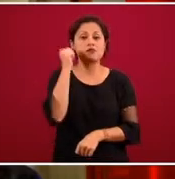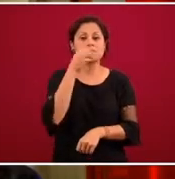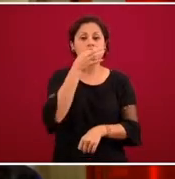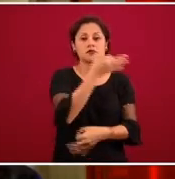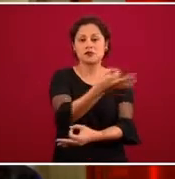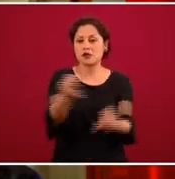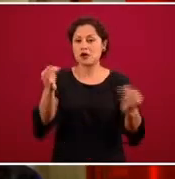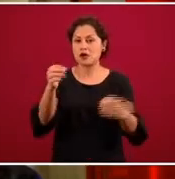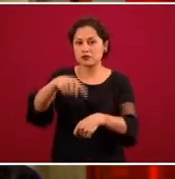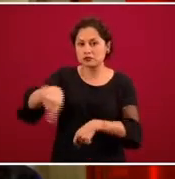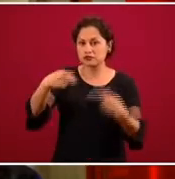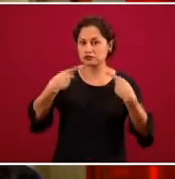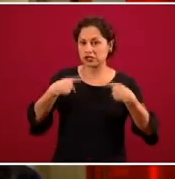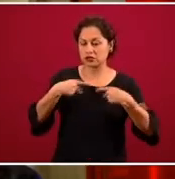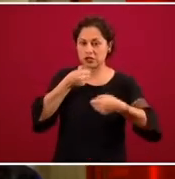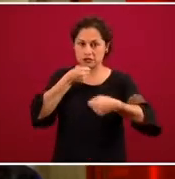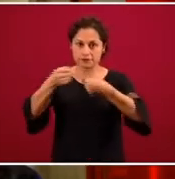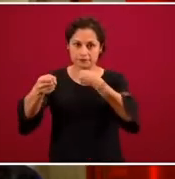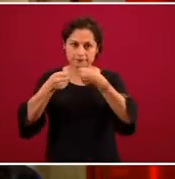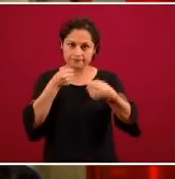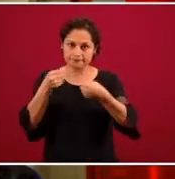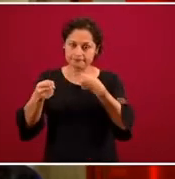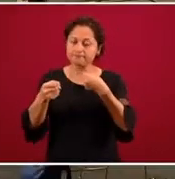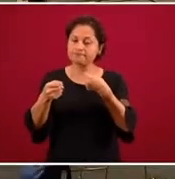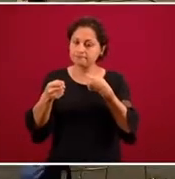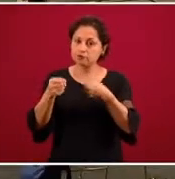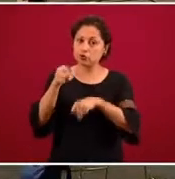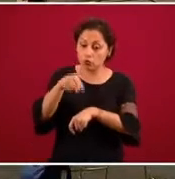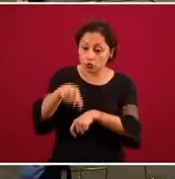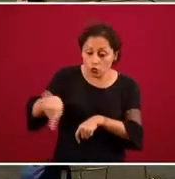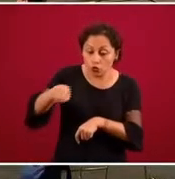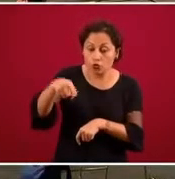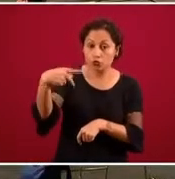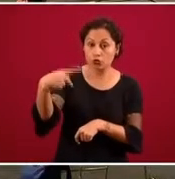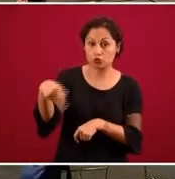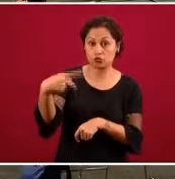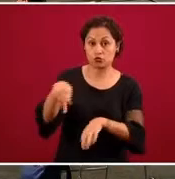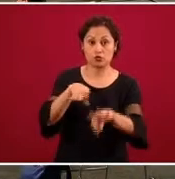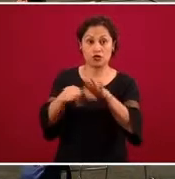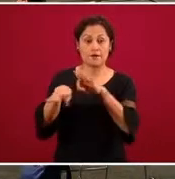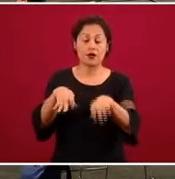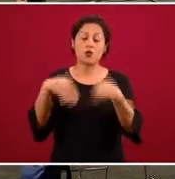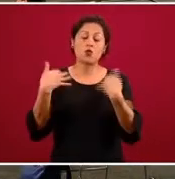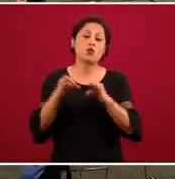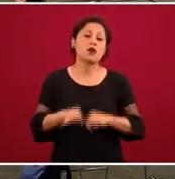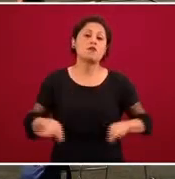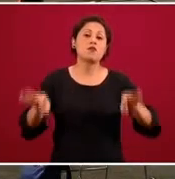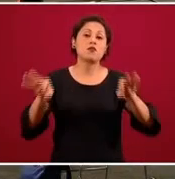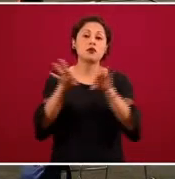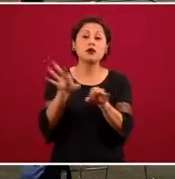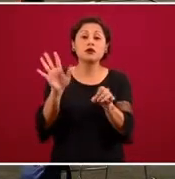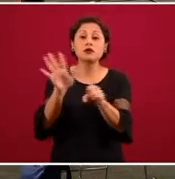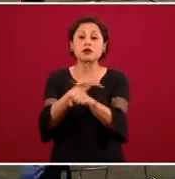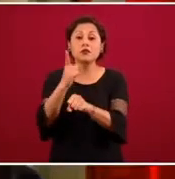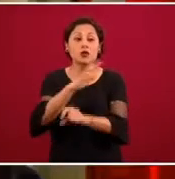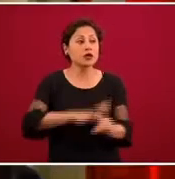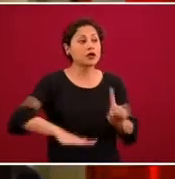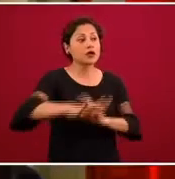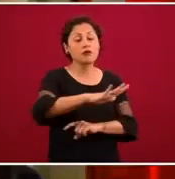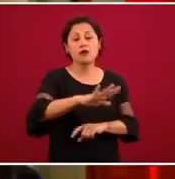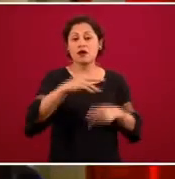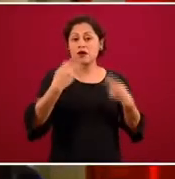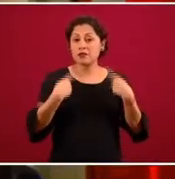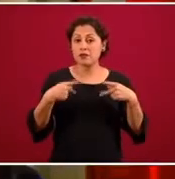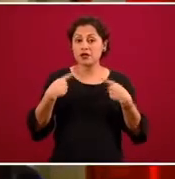like to appeal to the media. Now, media, you are so important because everybody